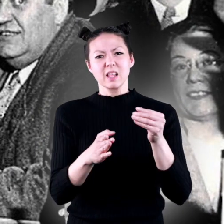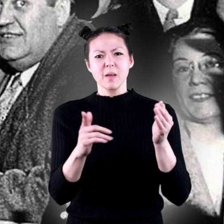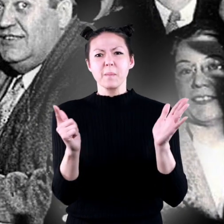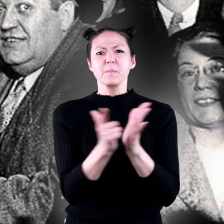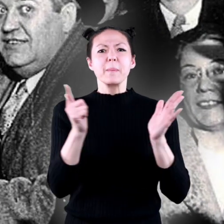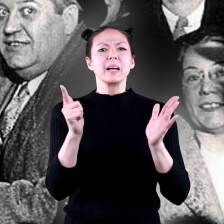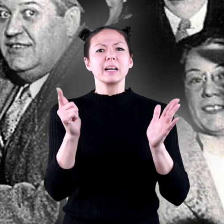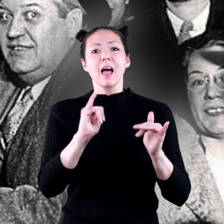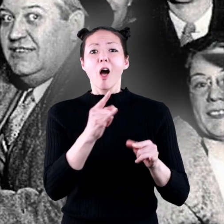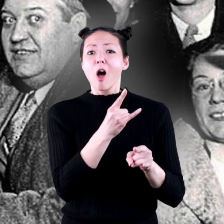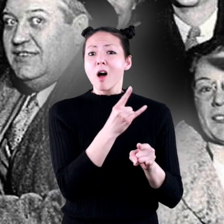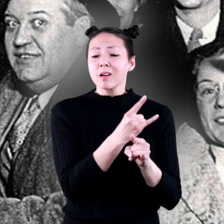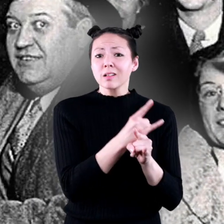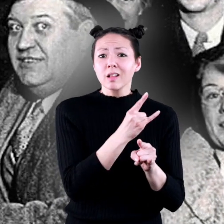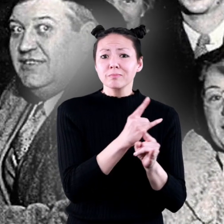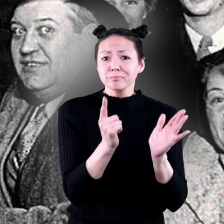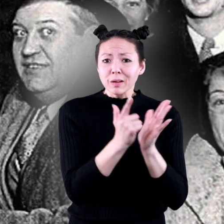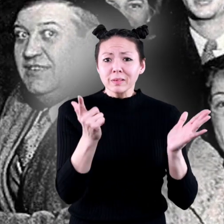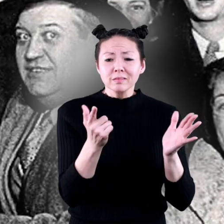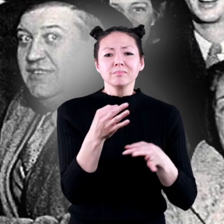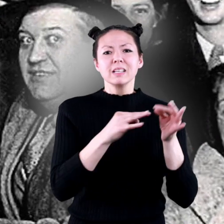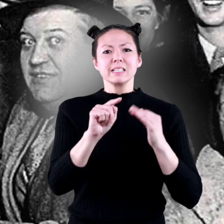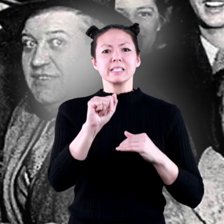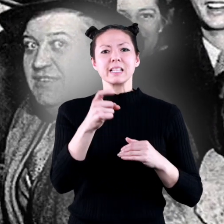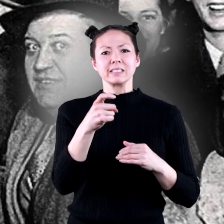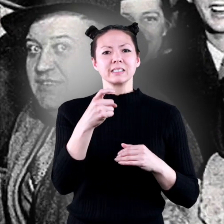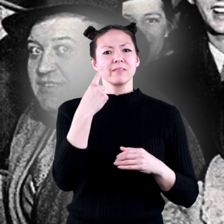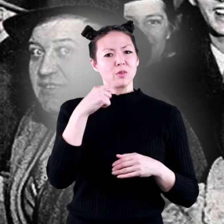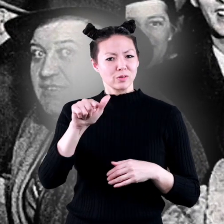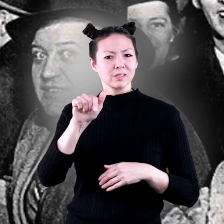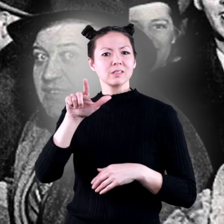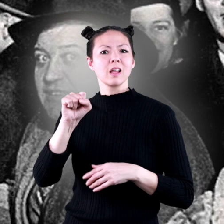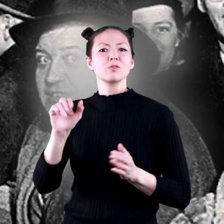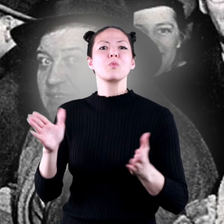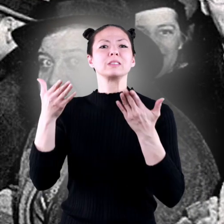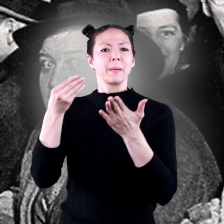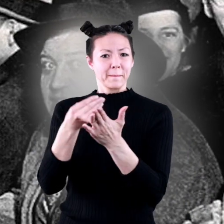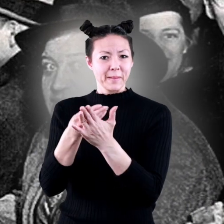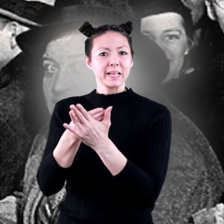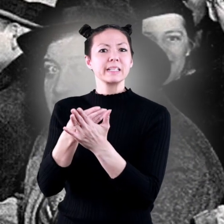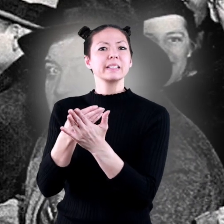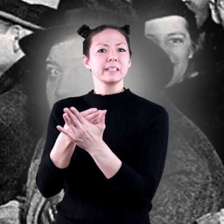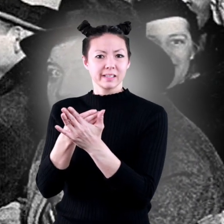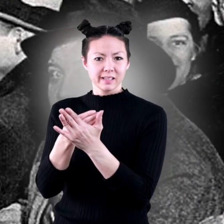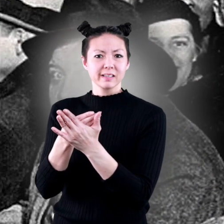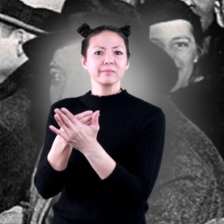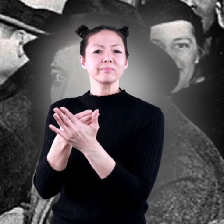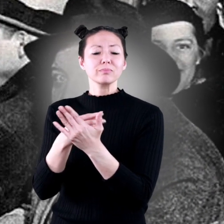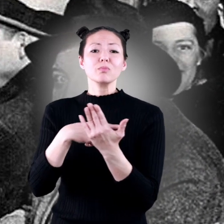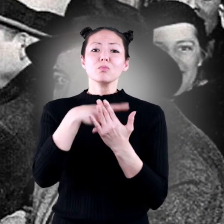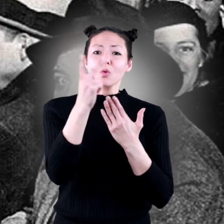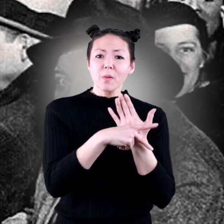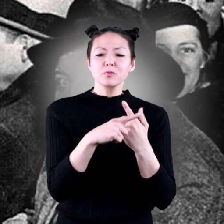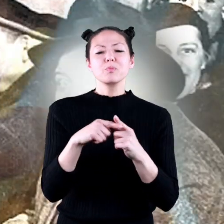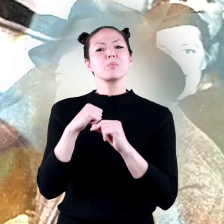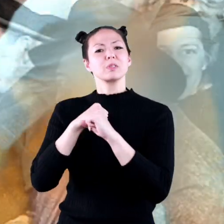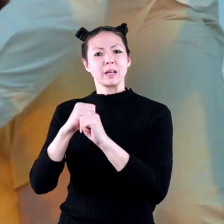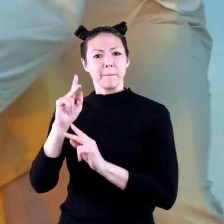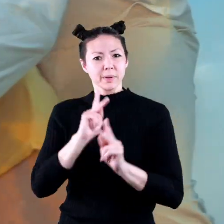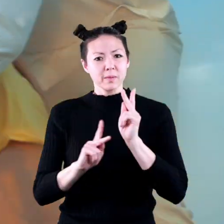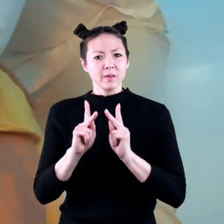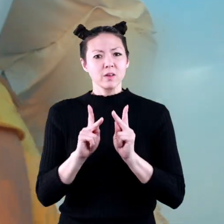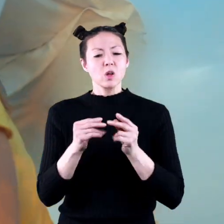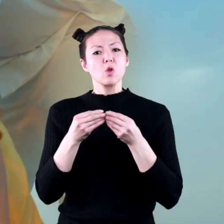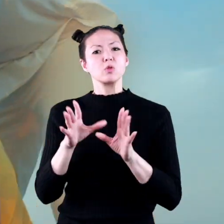also ended prohibition, which was a ban on the sale of alcohol, and instead taxed those sales to raise money. There